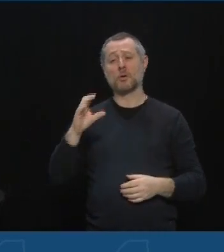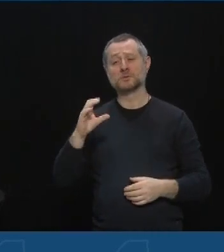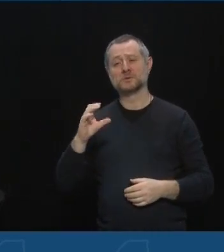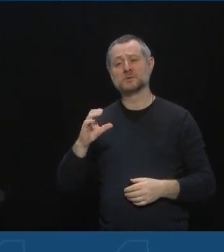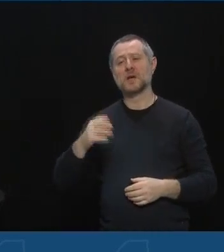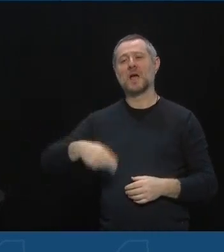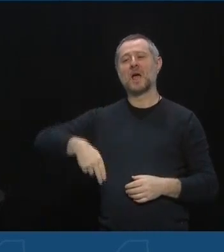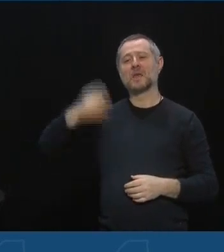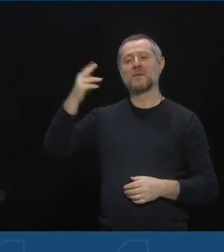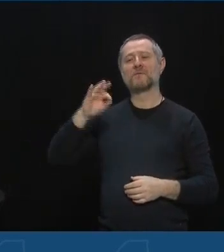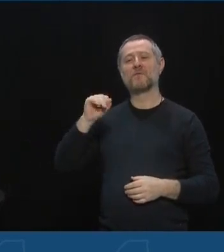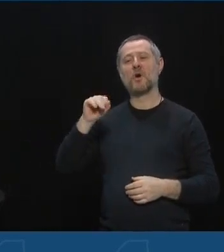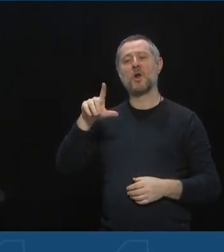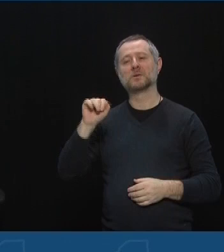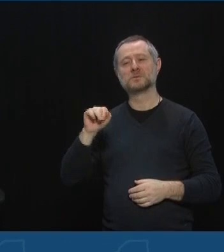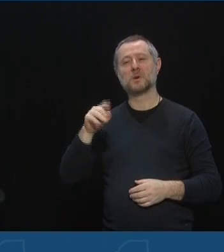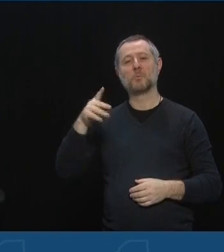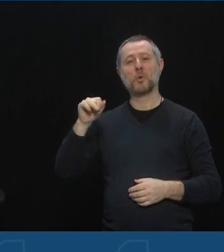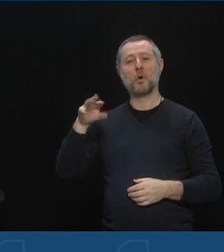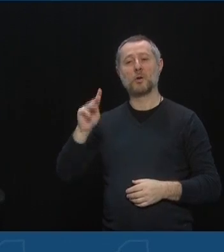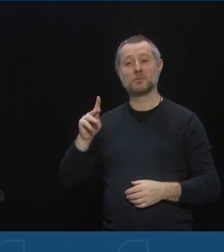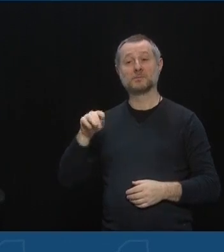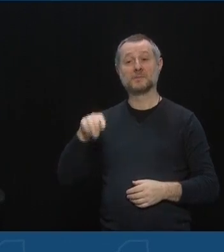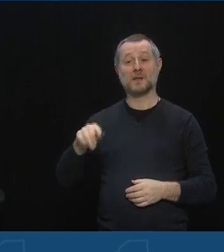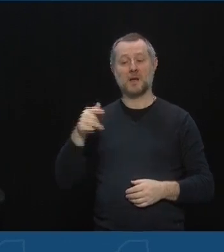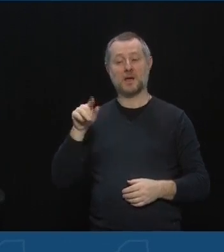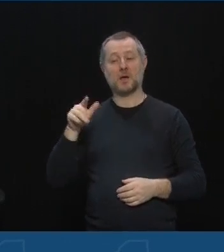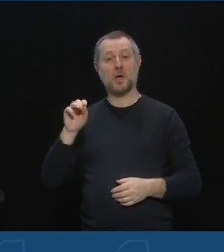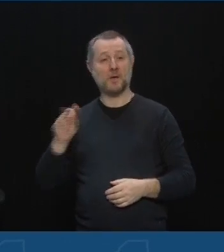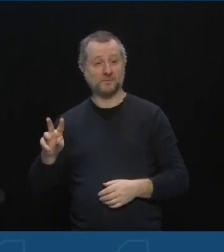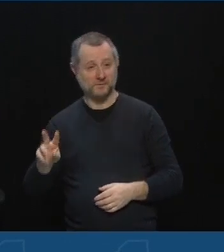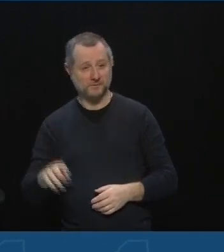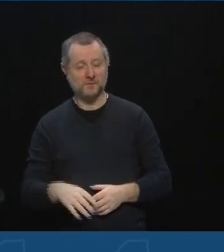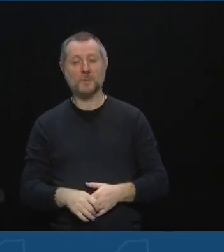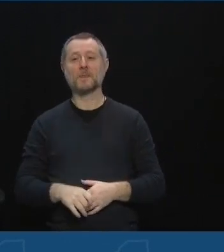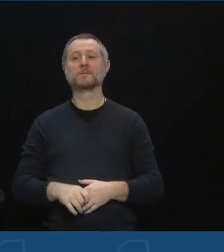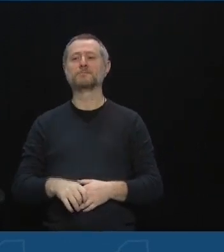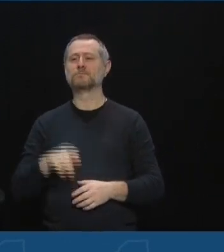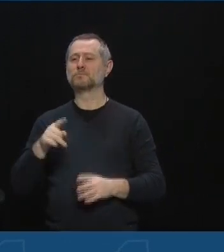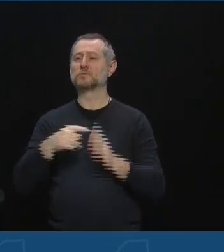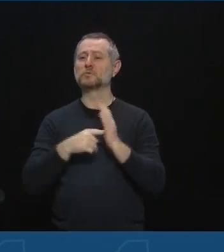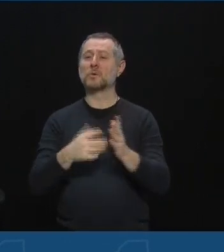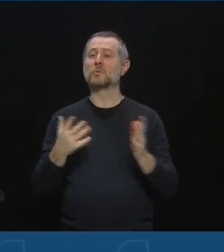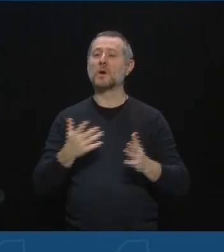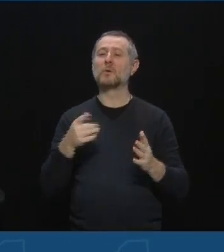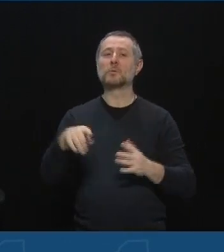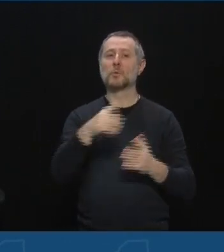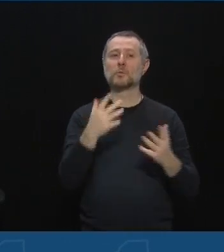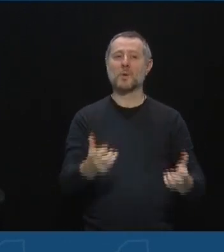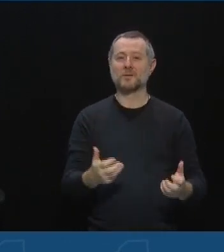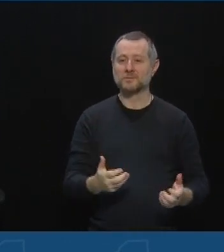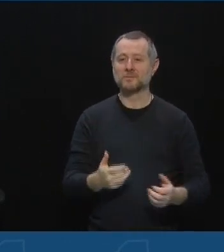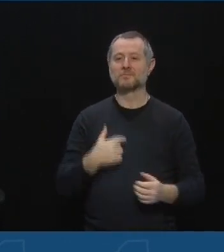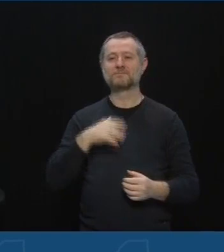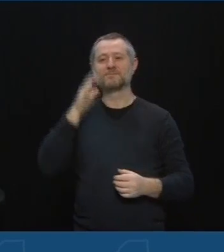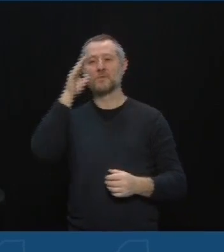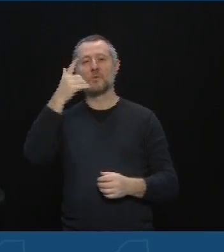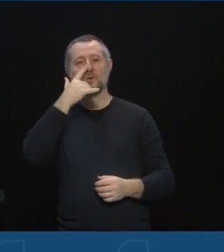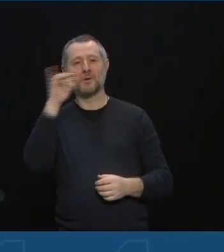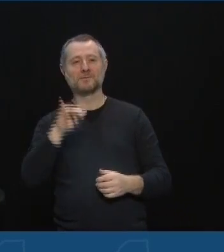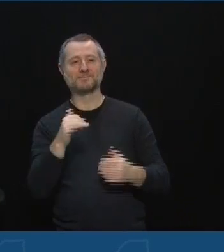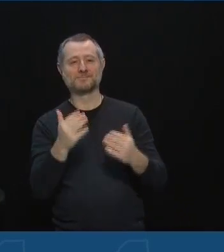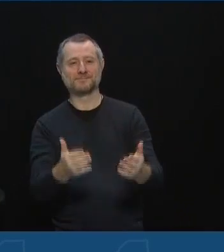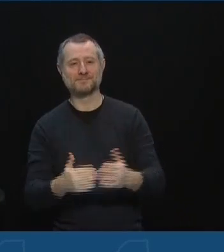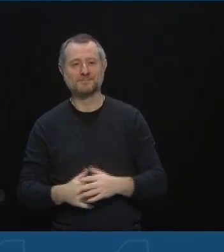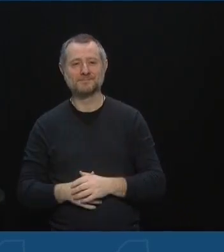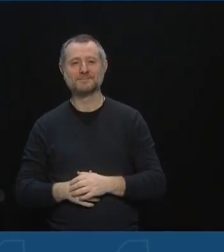rockhighfallspark@esd.ny.gov. So we want the public involved. You know, show us your vision. What do you want to see for your kids and your grandkids someday? I mean, what is the legacy you